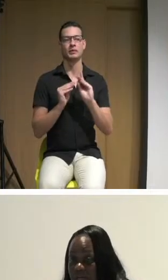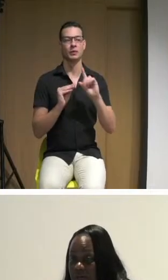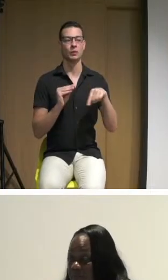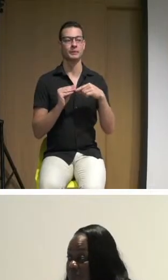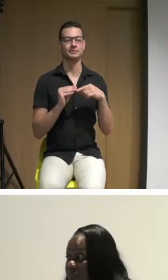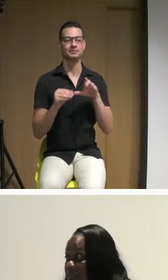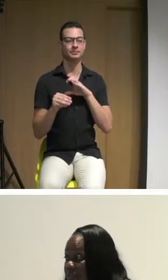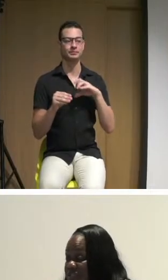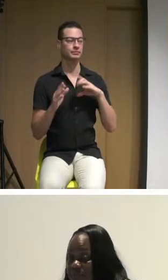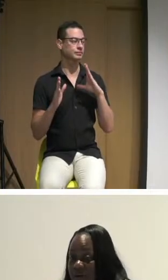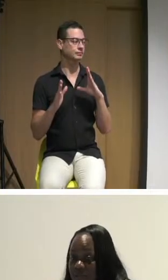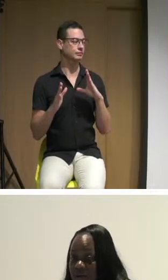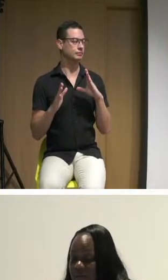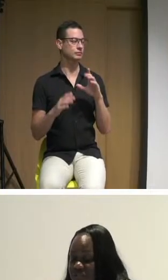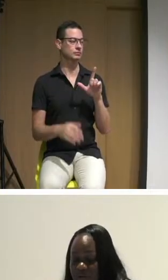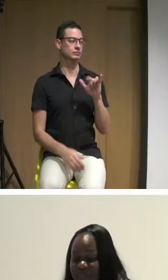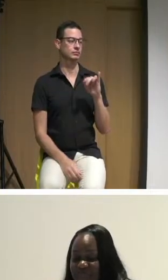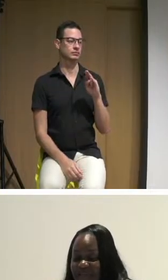Commissioner,